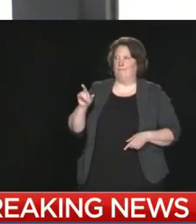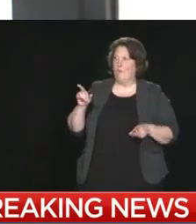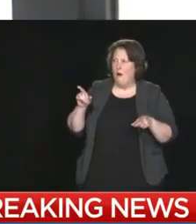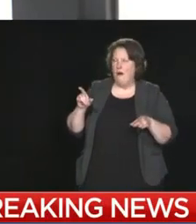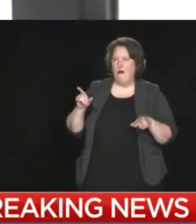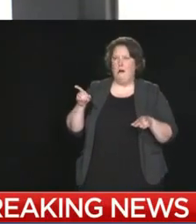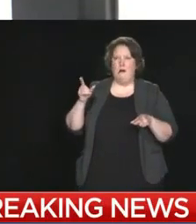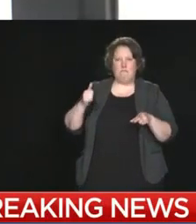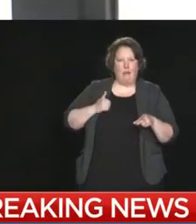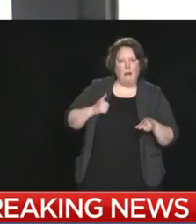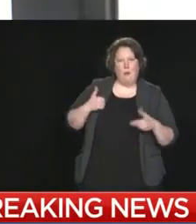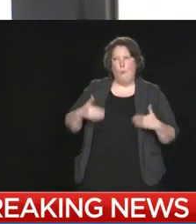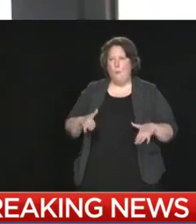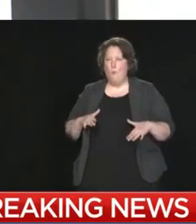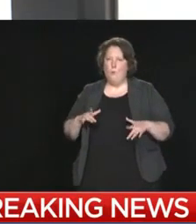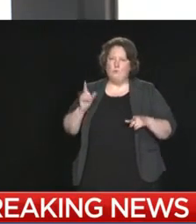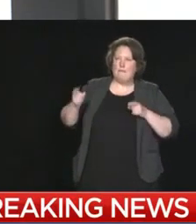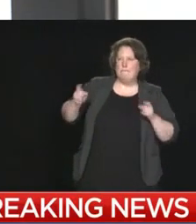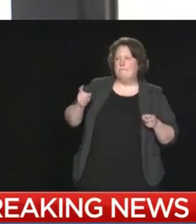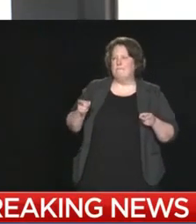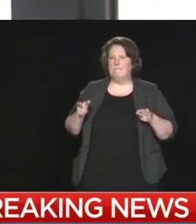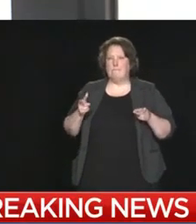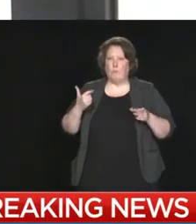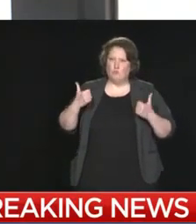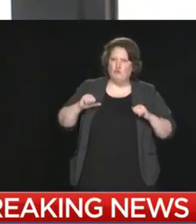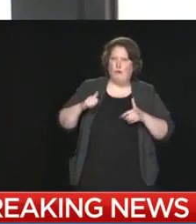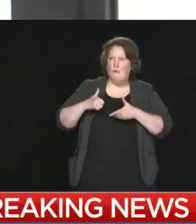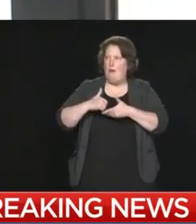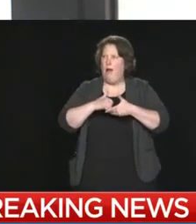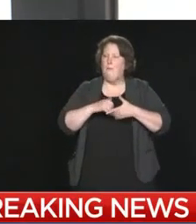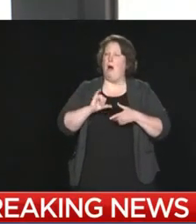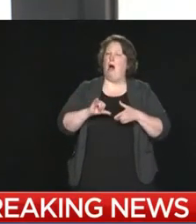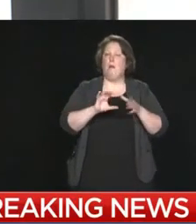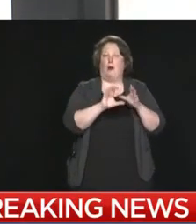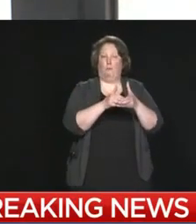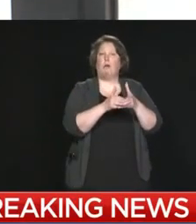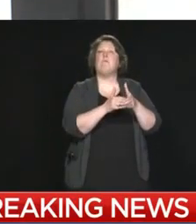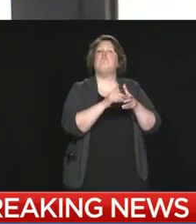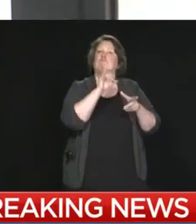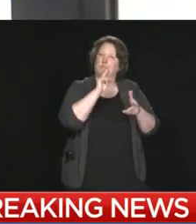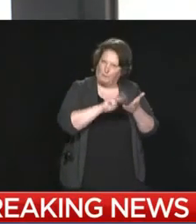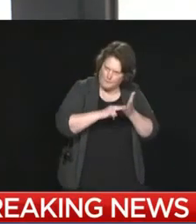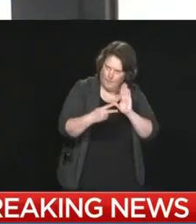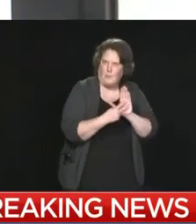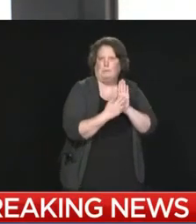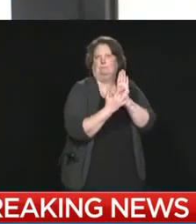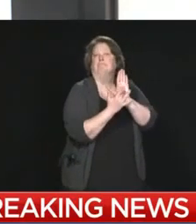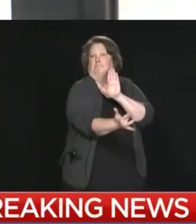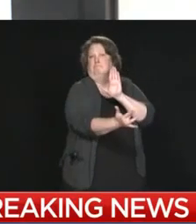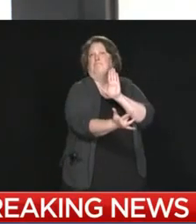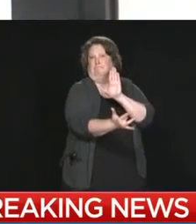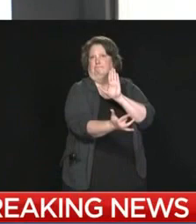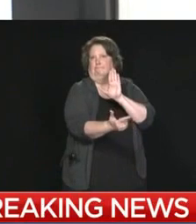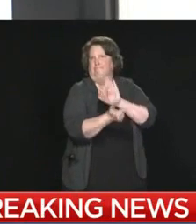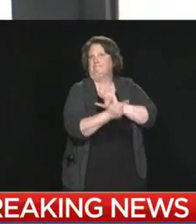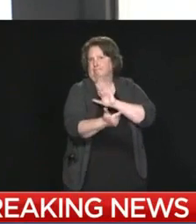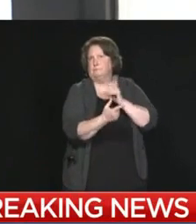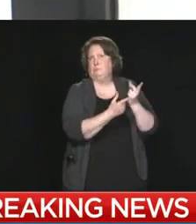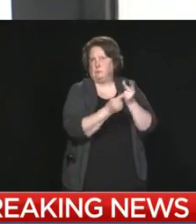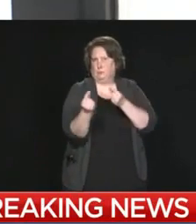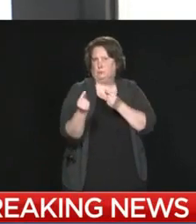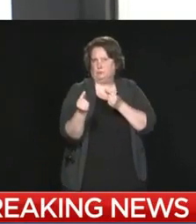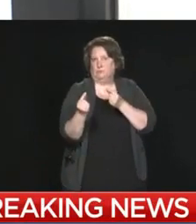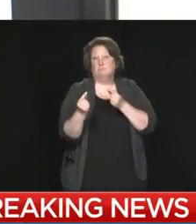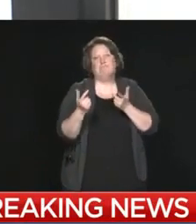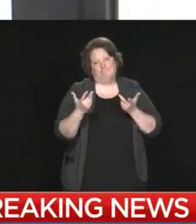solidarity, a moment where we're in crisis and we're trying to help each other out by deliberately frauding the system. And as I said, defrauding the system. As I said from